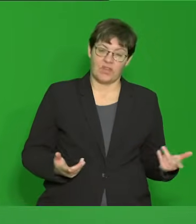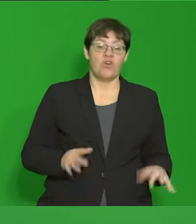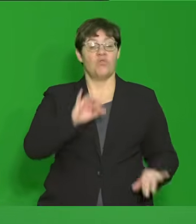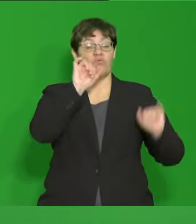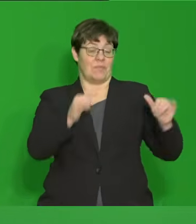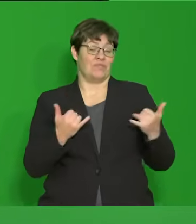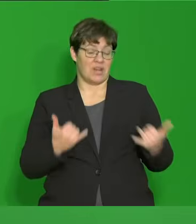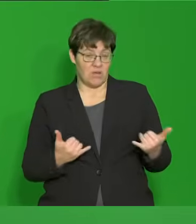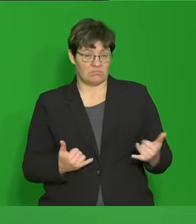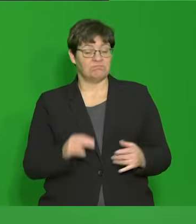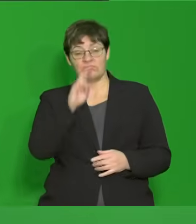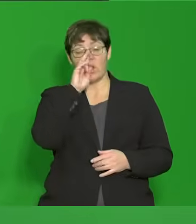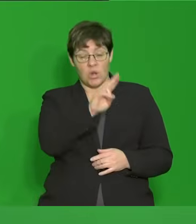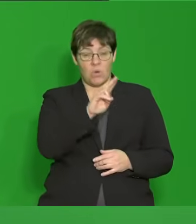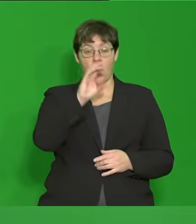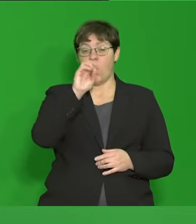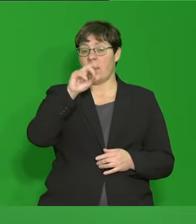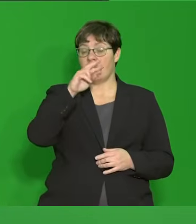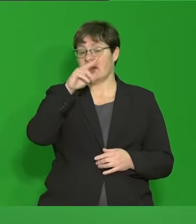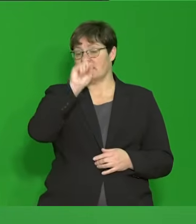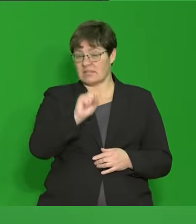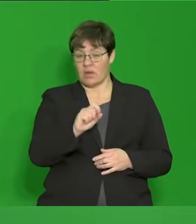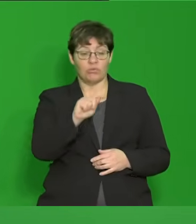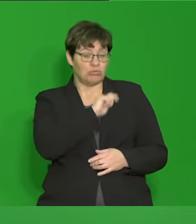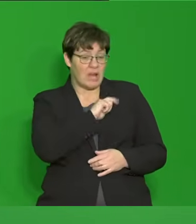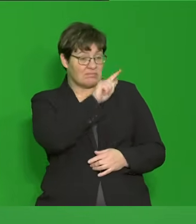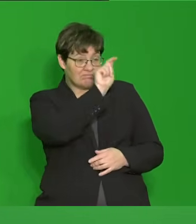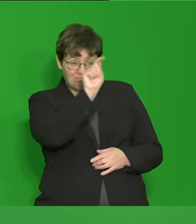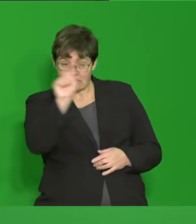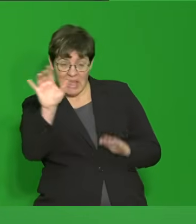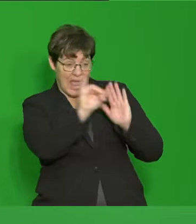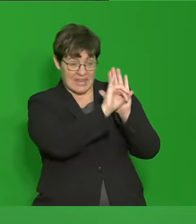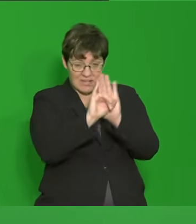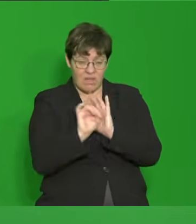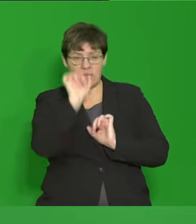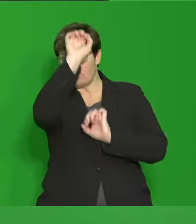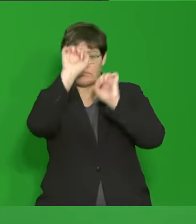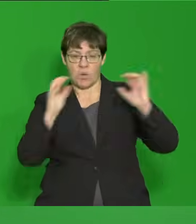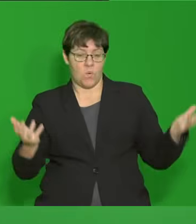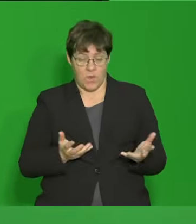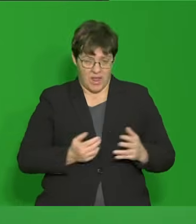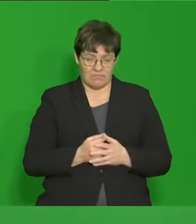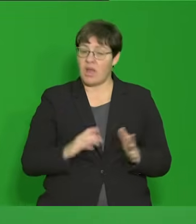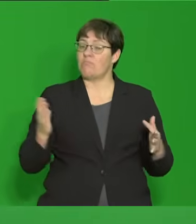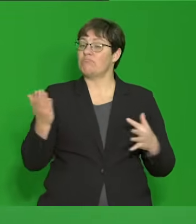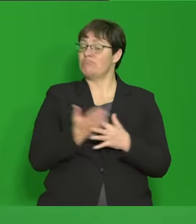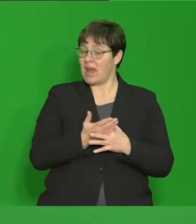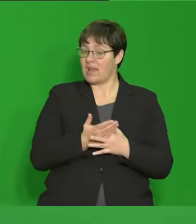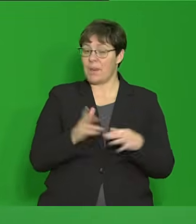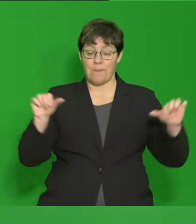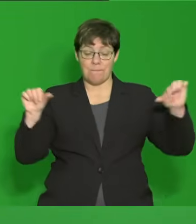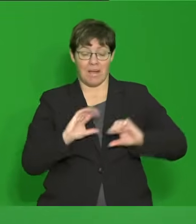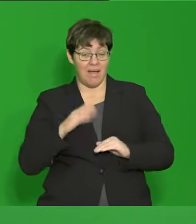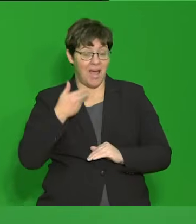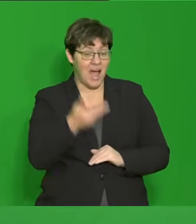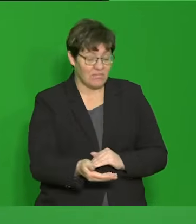for this segment. We've just looked at the organs. Trust that you're able to identify organs and know their locations. Let's have a little comfort break, and when we get